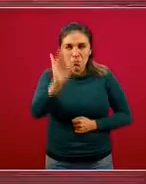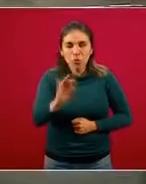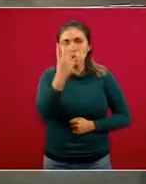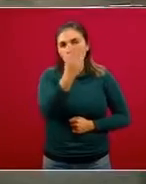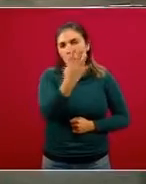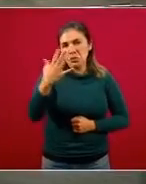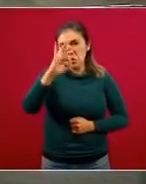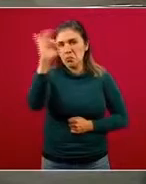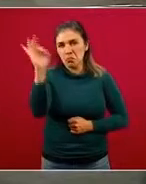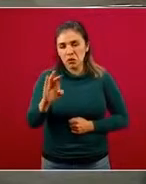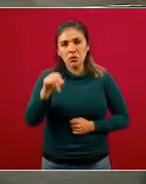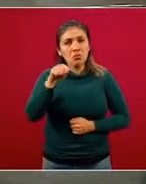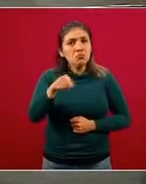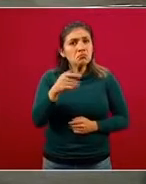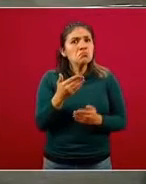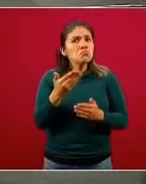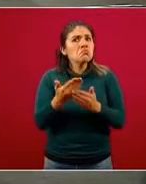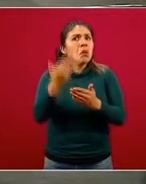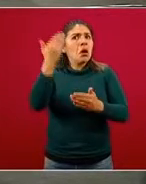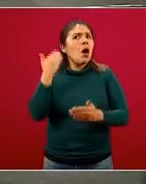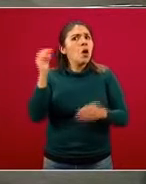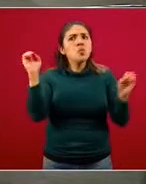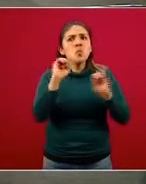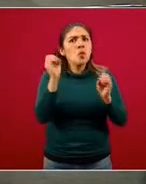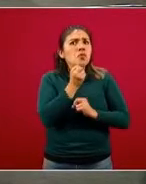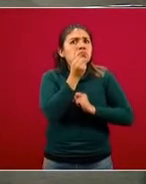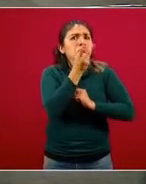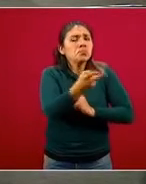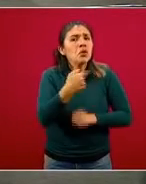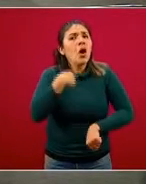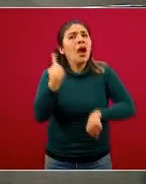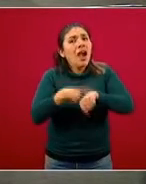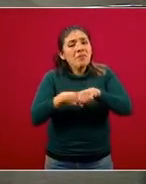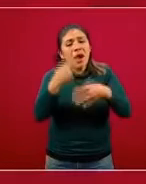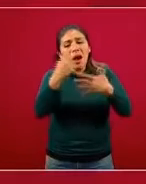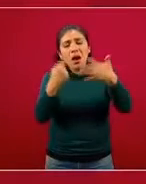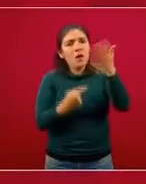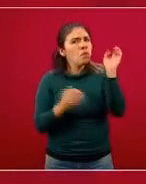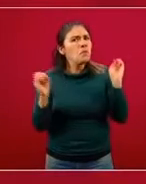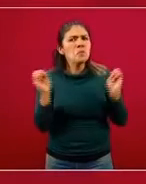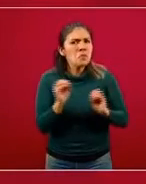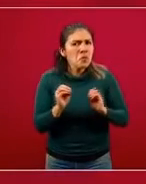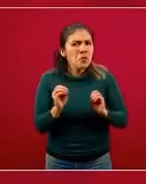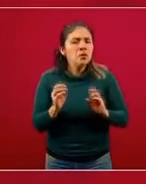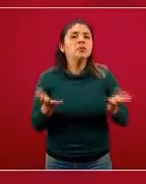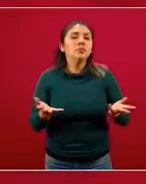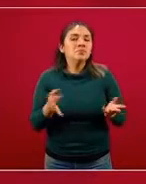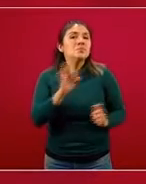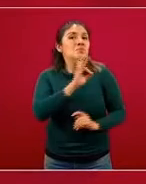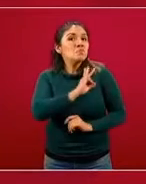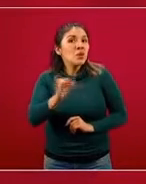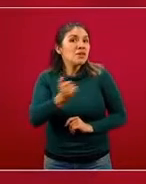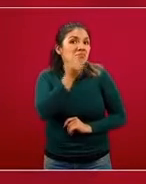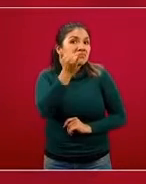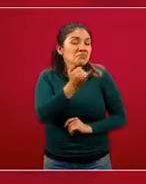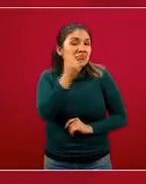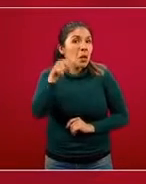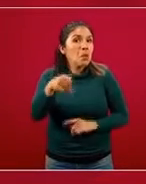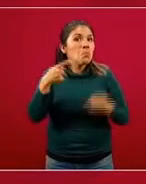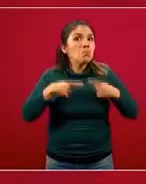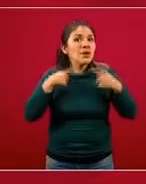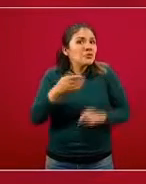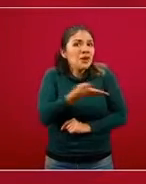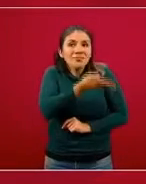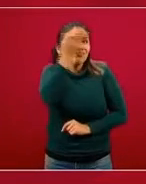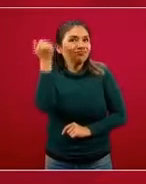talk about that percentage of 4, 5, and we follow along with that for people who did not declare their background